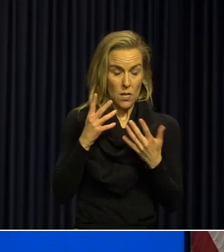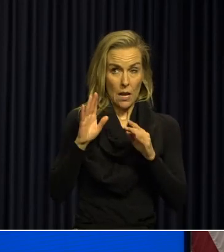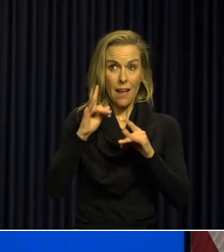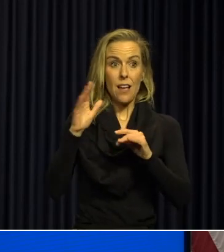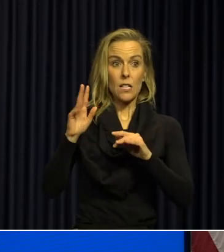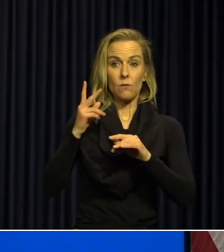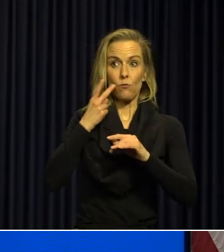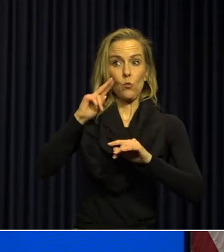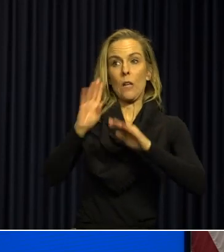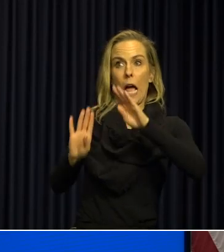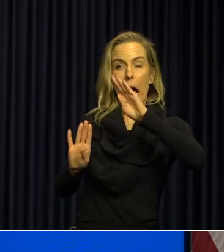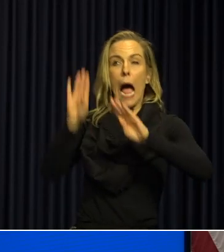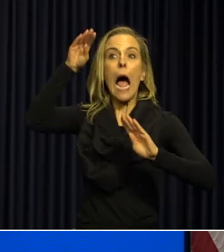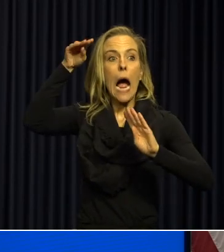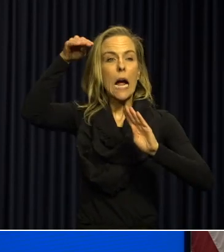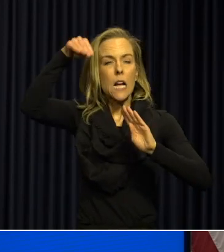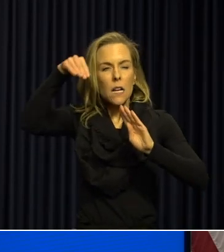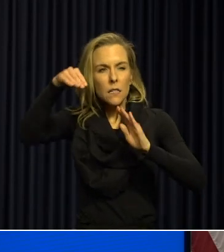got